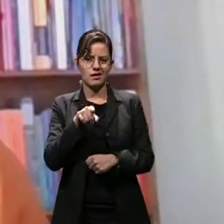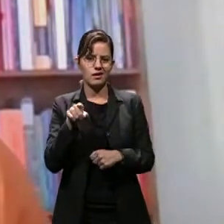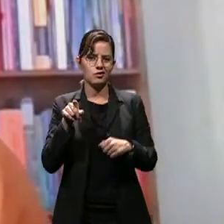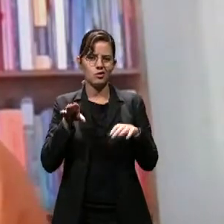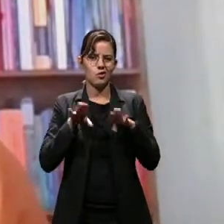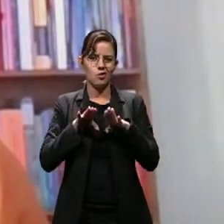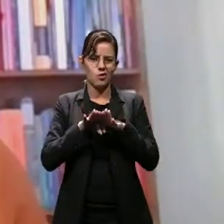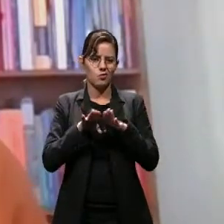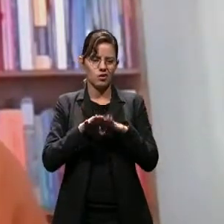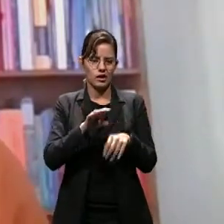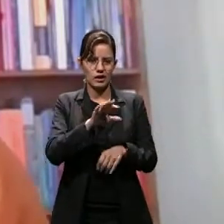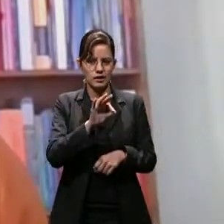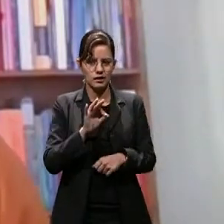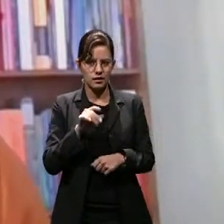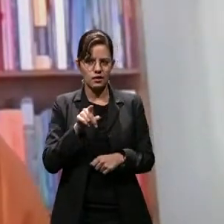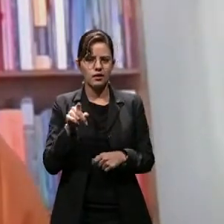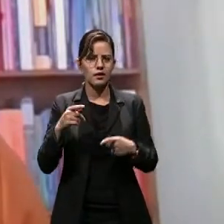are